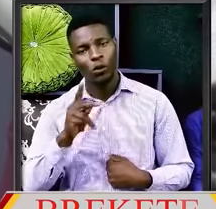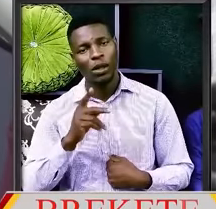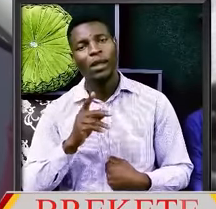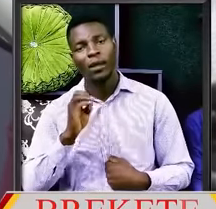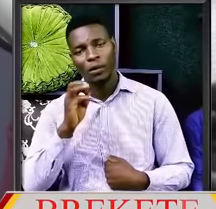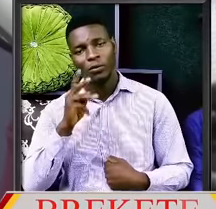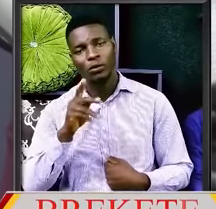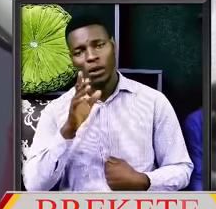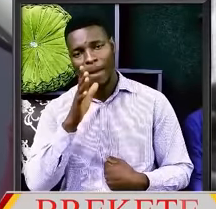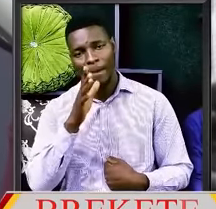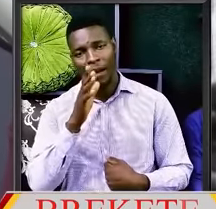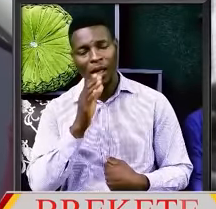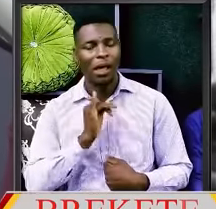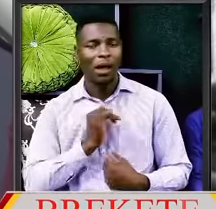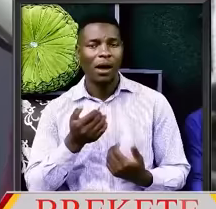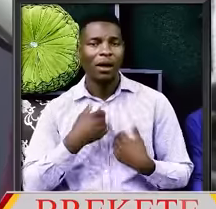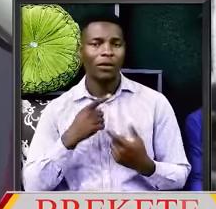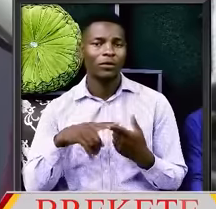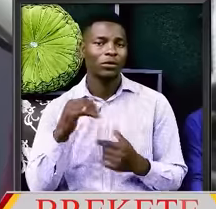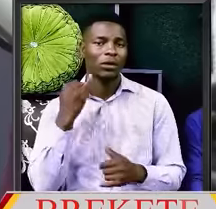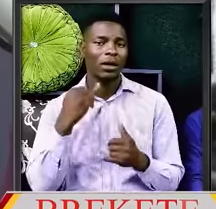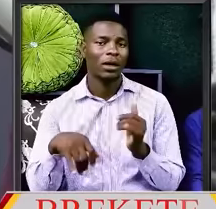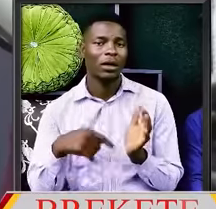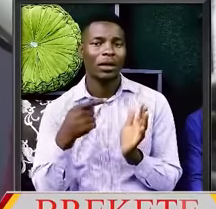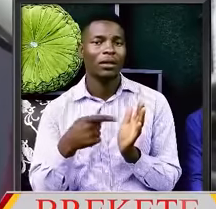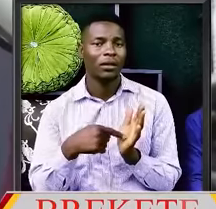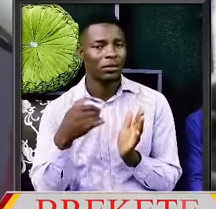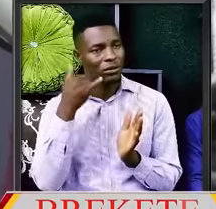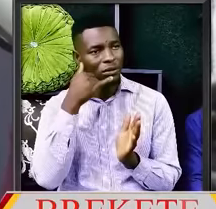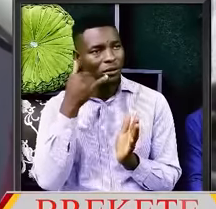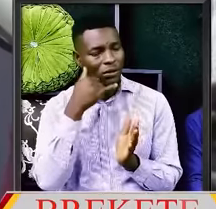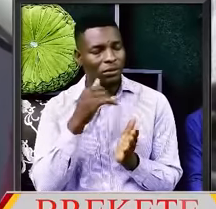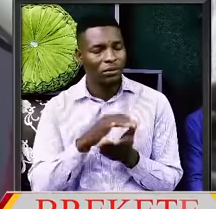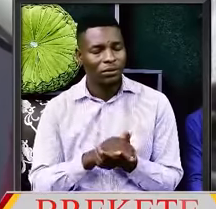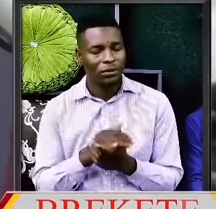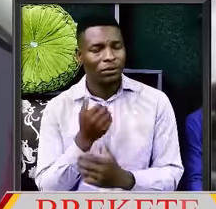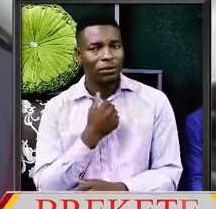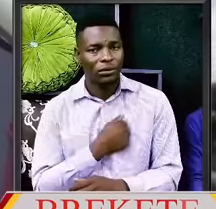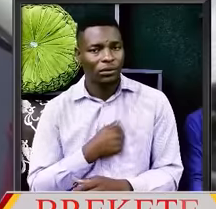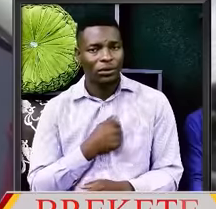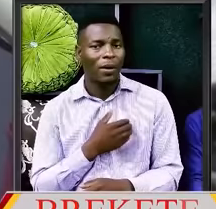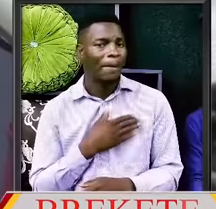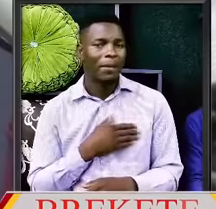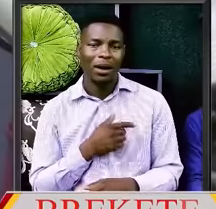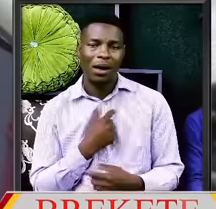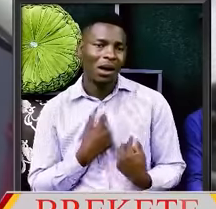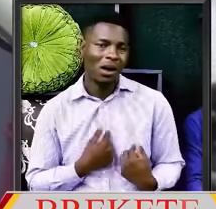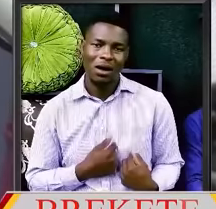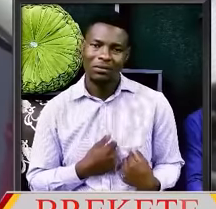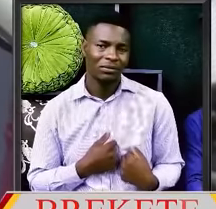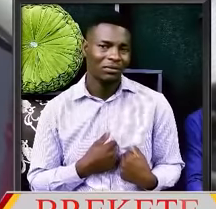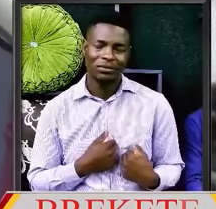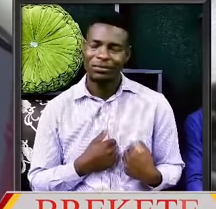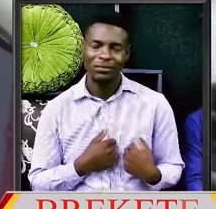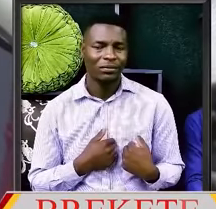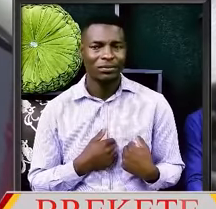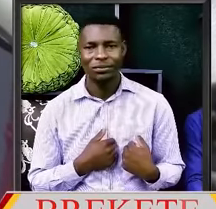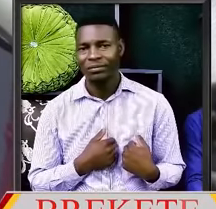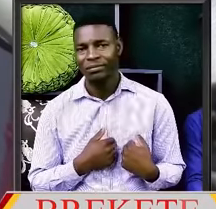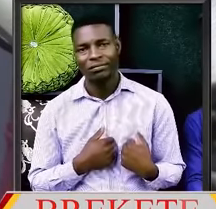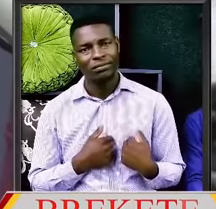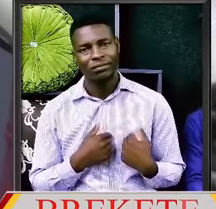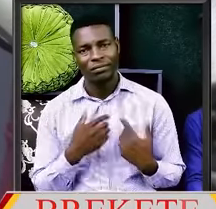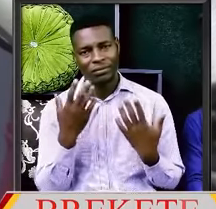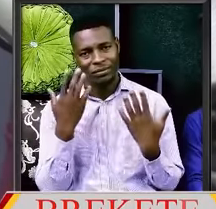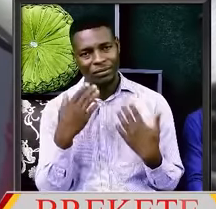please. It's okay, ma'am. I have to end this call because my heart is broken. Yeah, sorry, ma'am. My heart is broken. Sorry, ma'am. My heart is broken. I don't